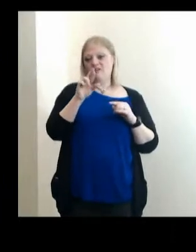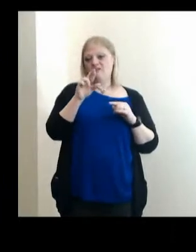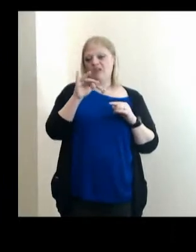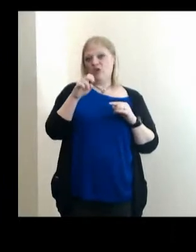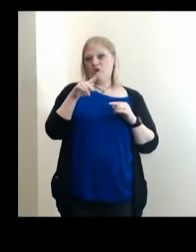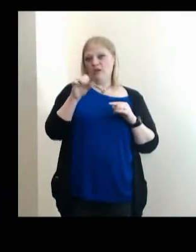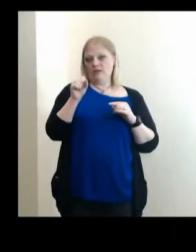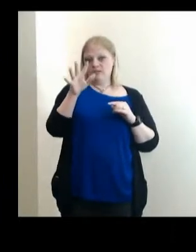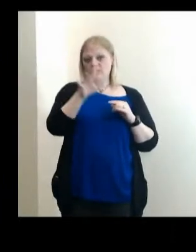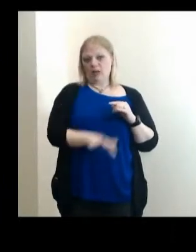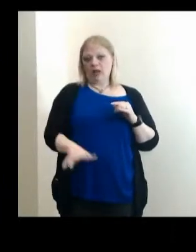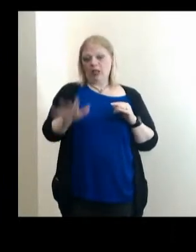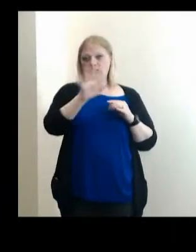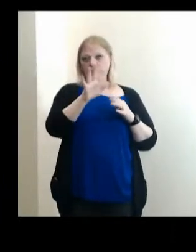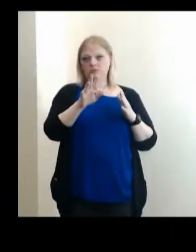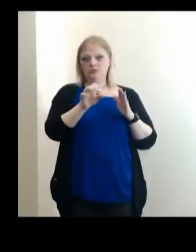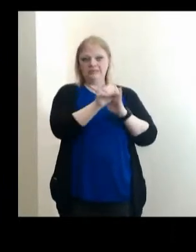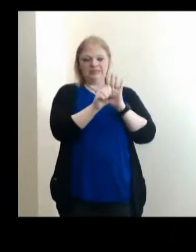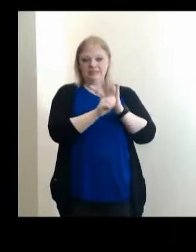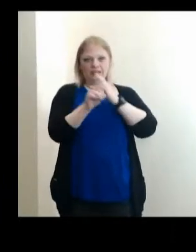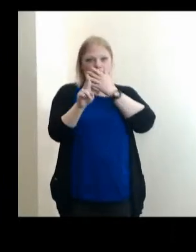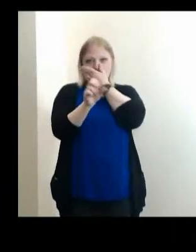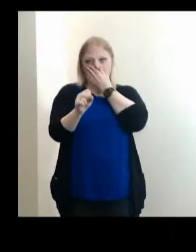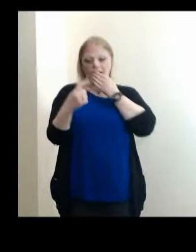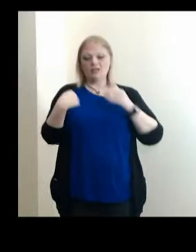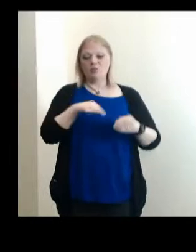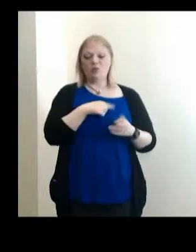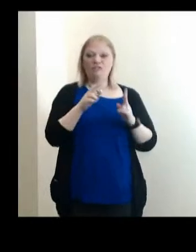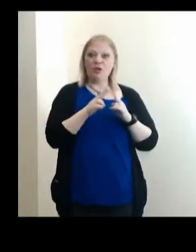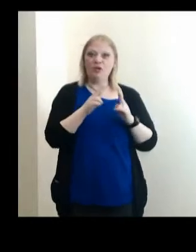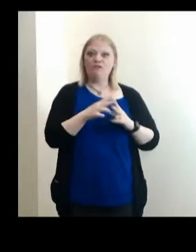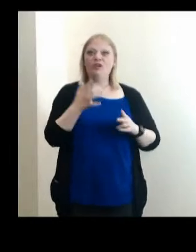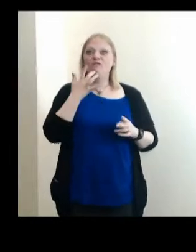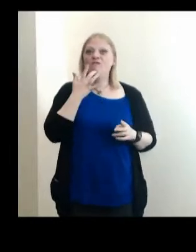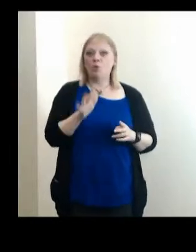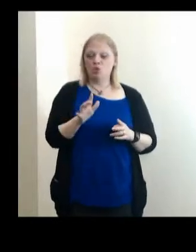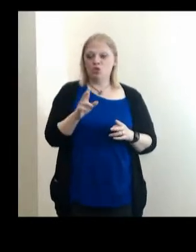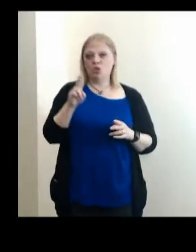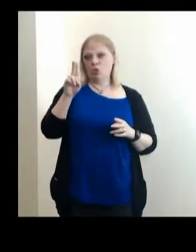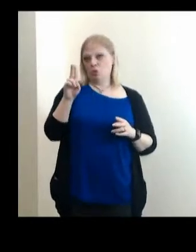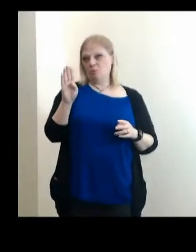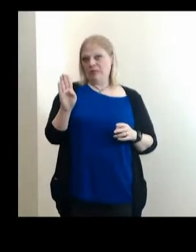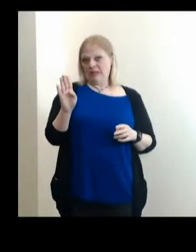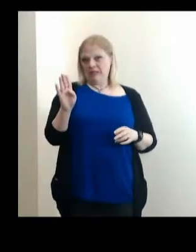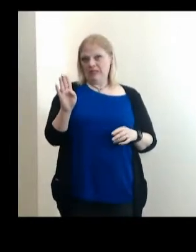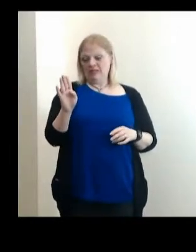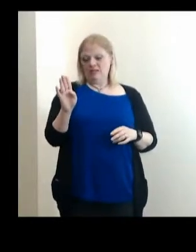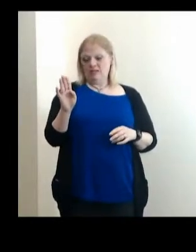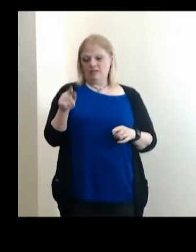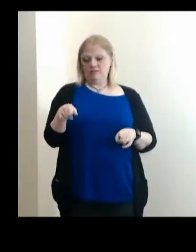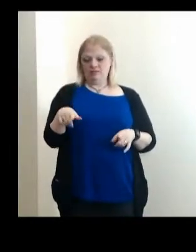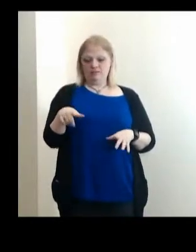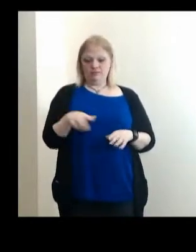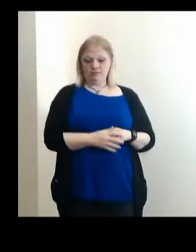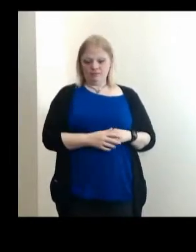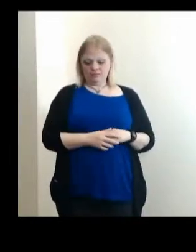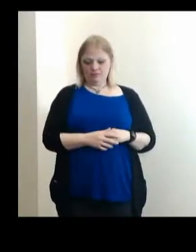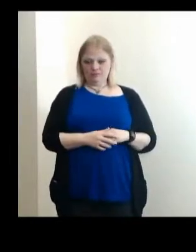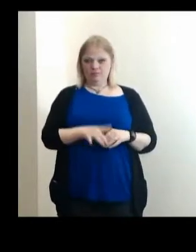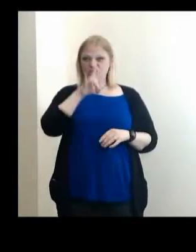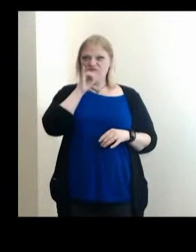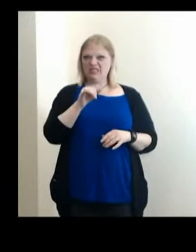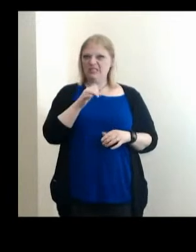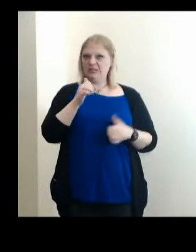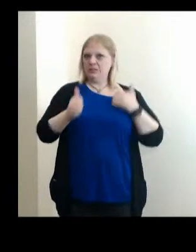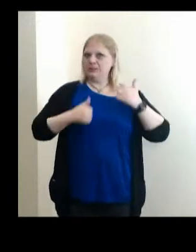throughout New York State and throughout the United States. We're very fortunate. Our University of Buffalo has been really